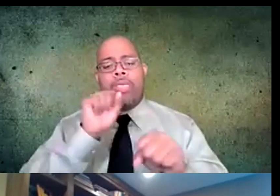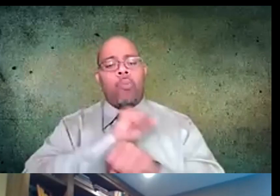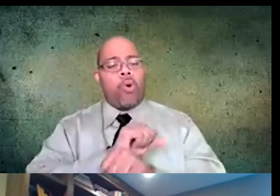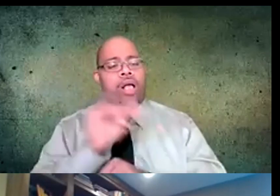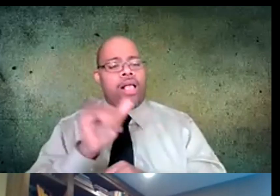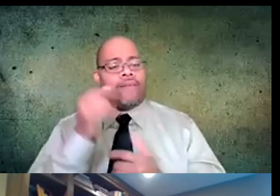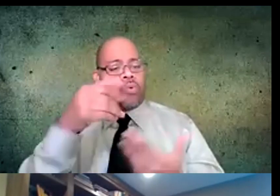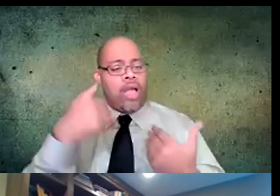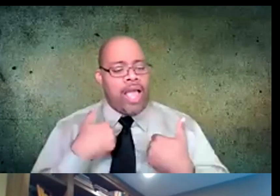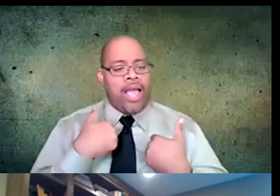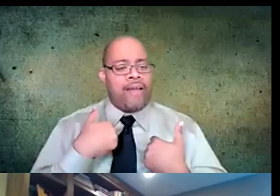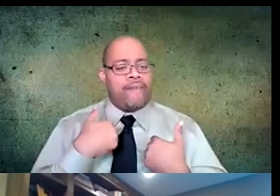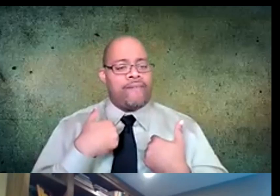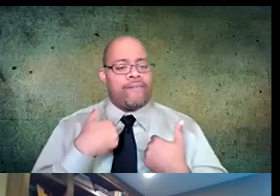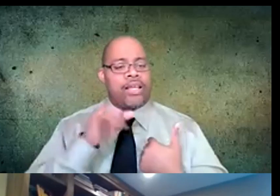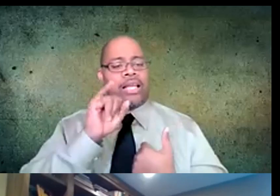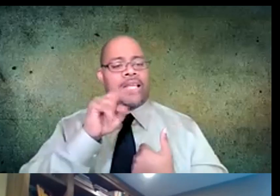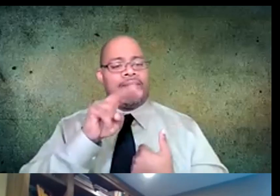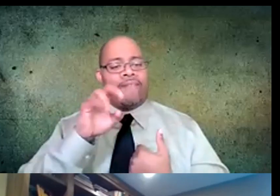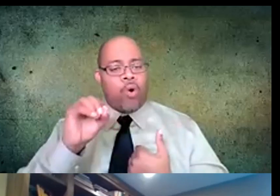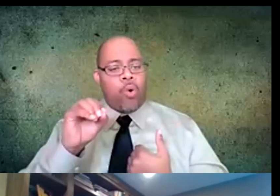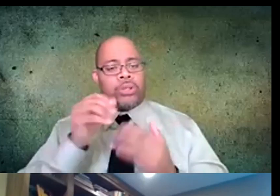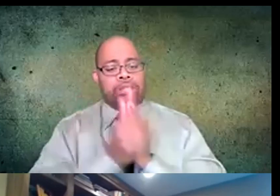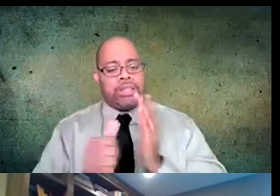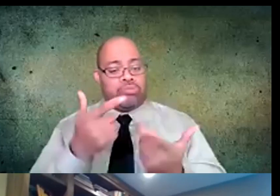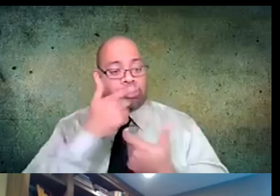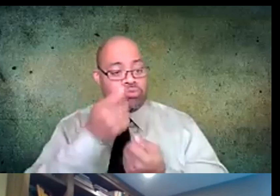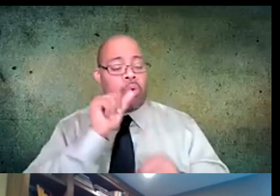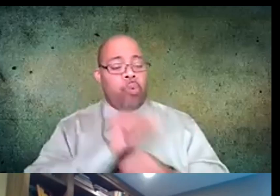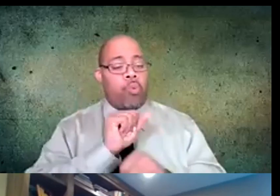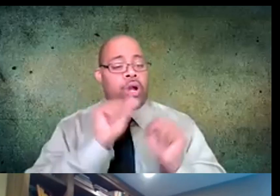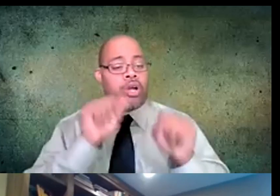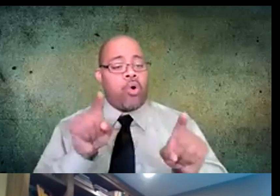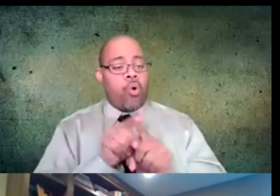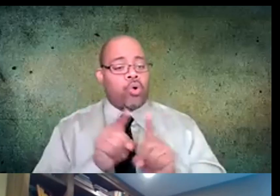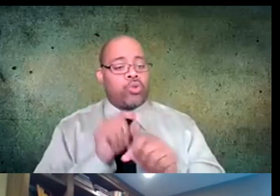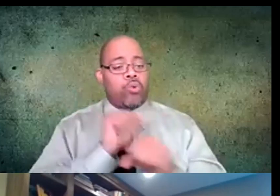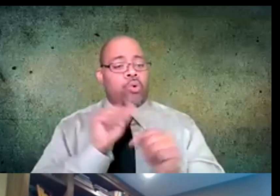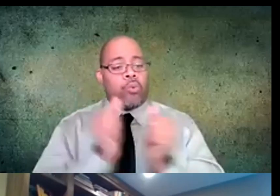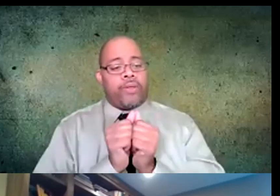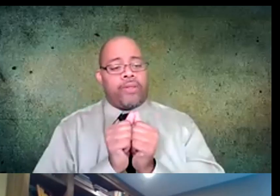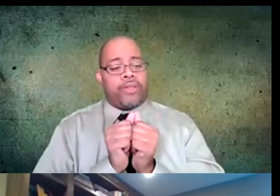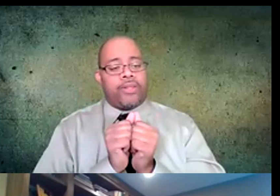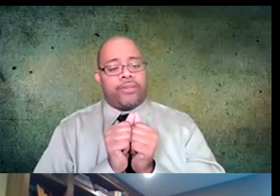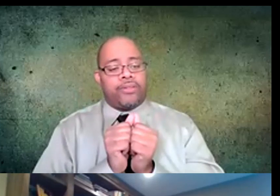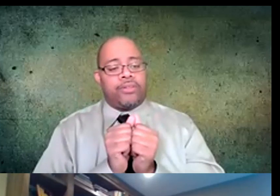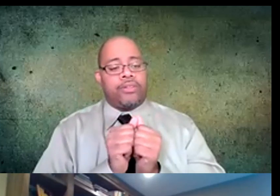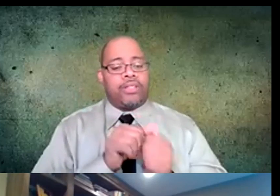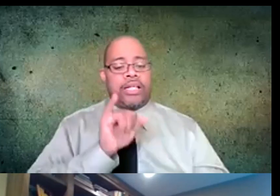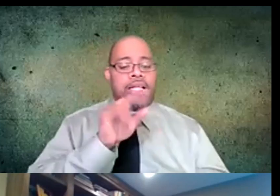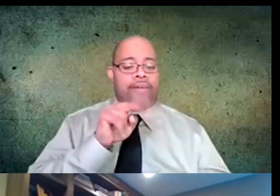if you have the in vivo skills and the interest, your work could also be working with in vivo models.